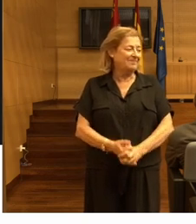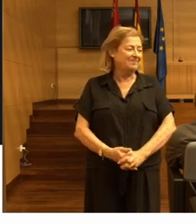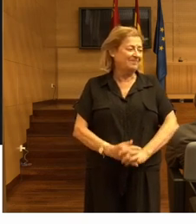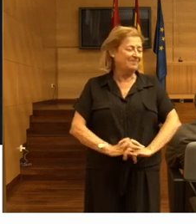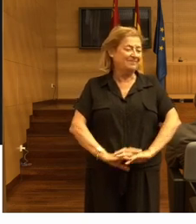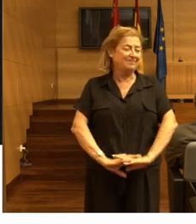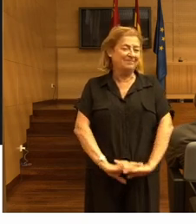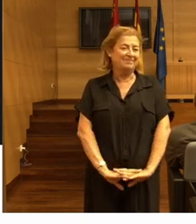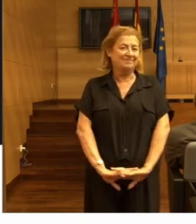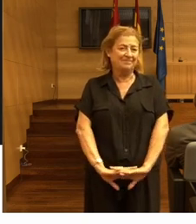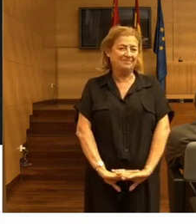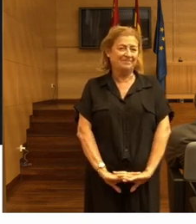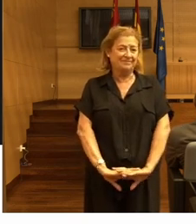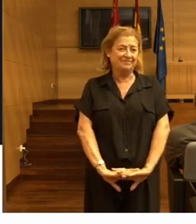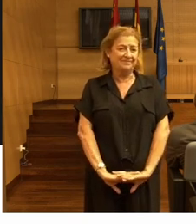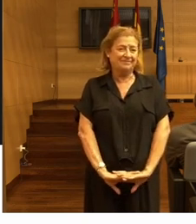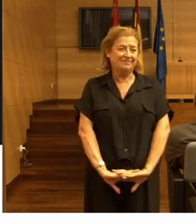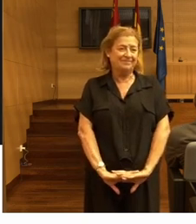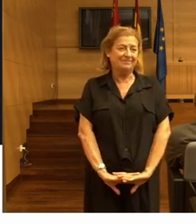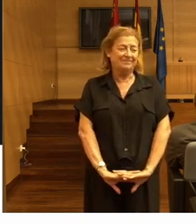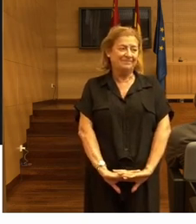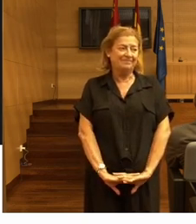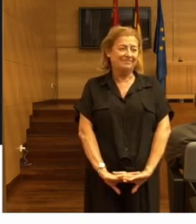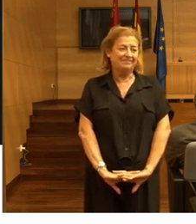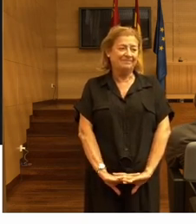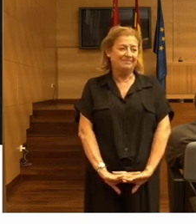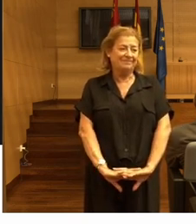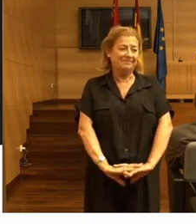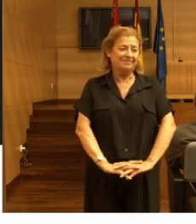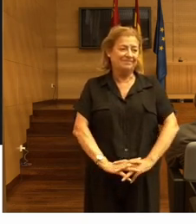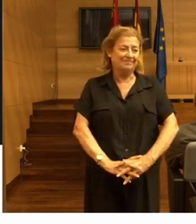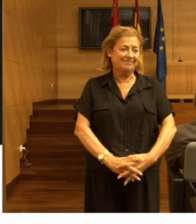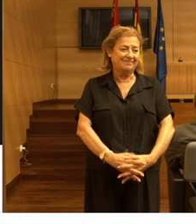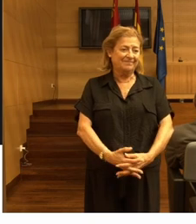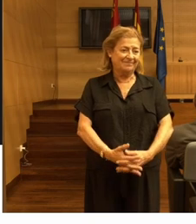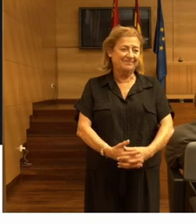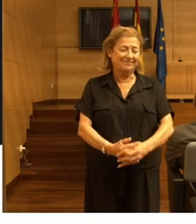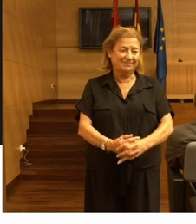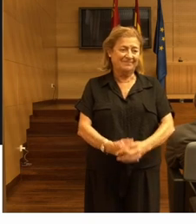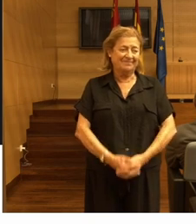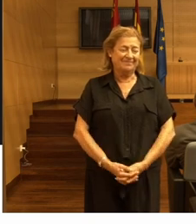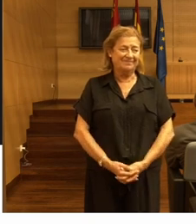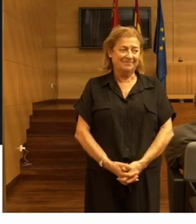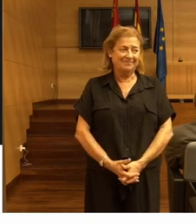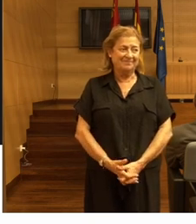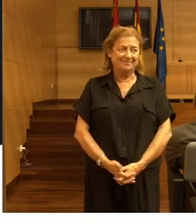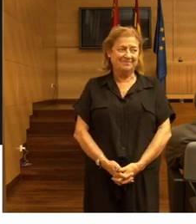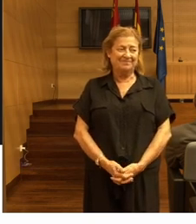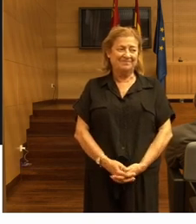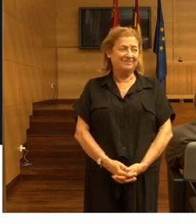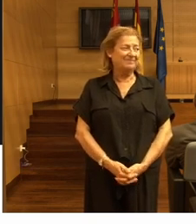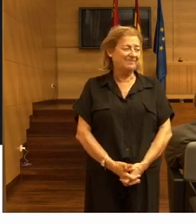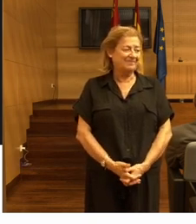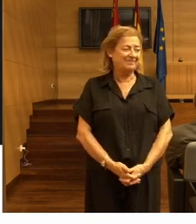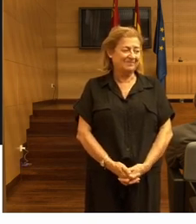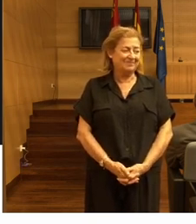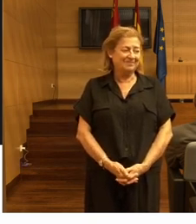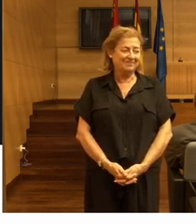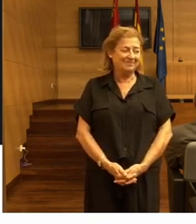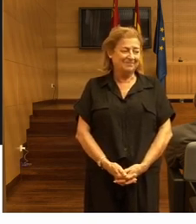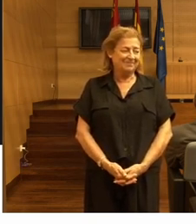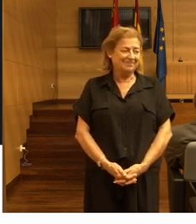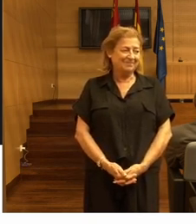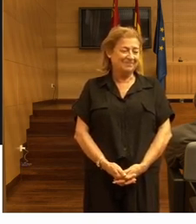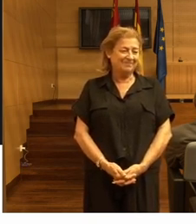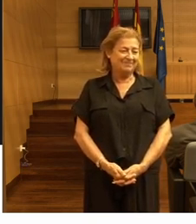so we could bring this down. Let's say I had two years in a gerontopsychiatric unit with extreme cases